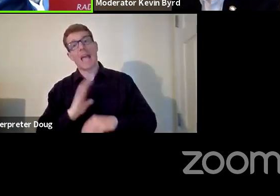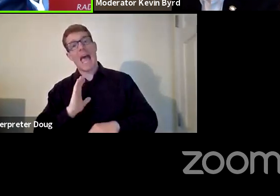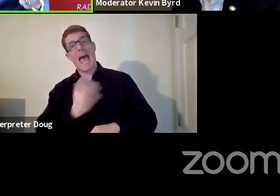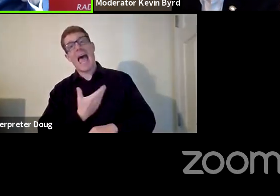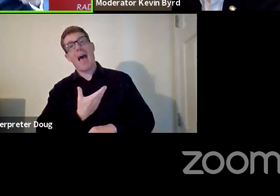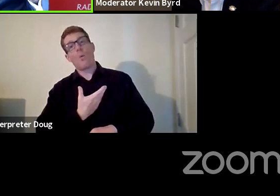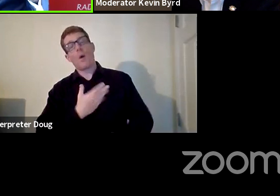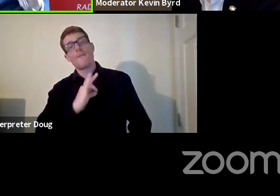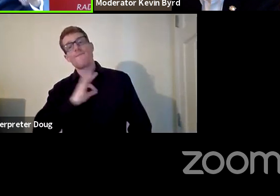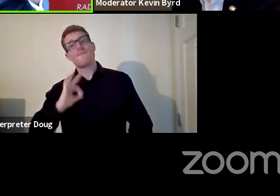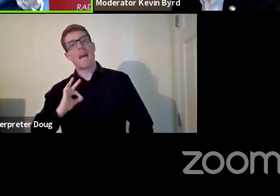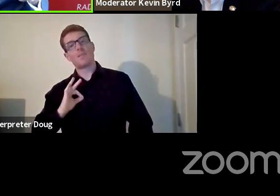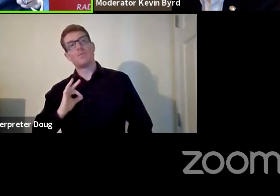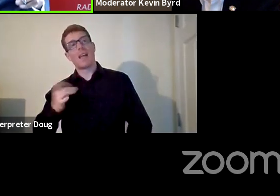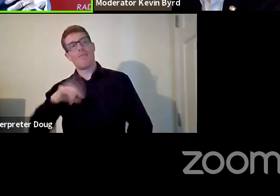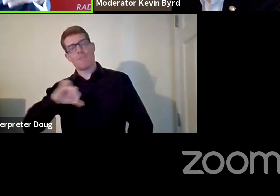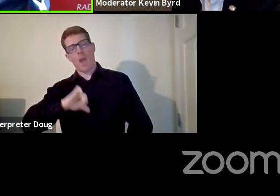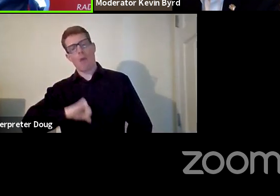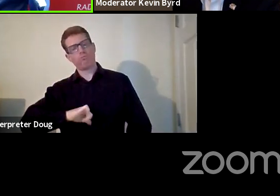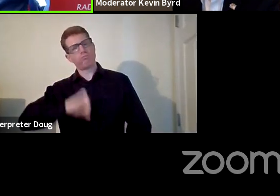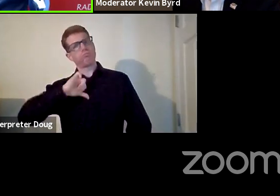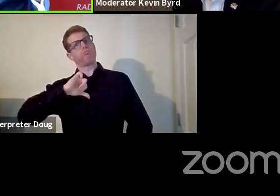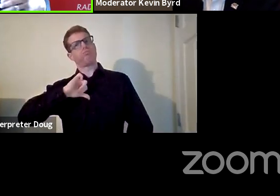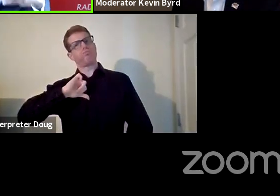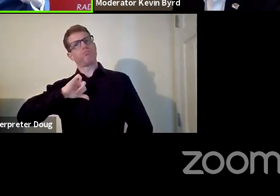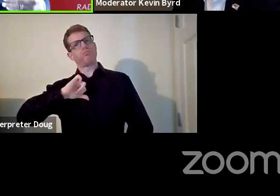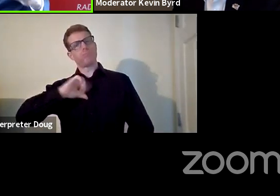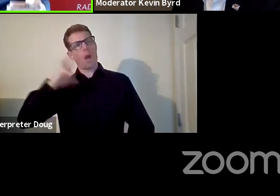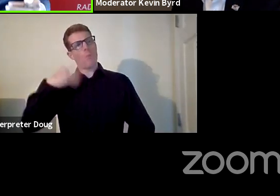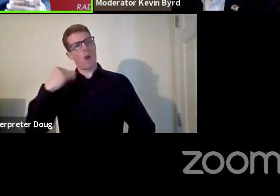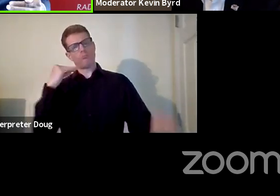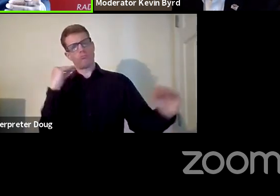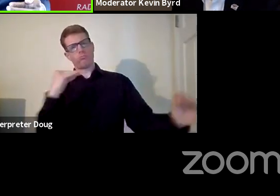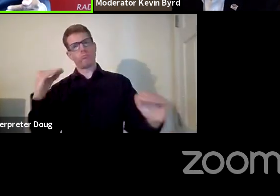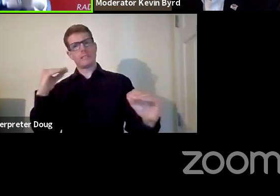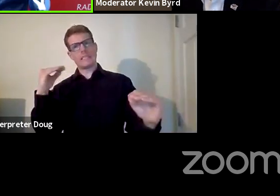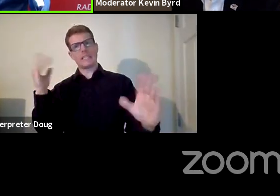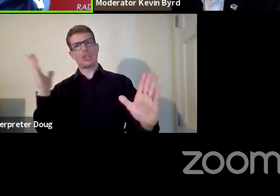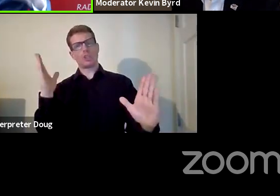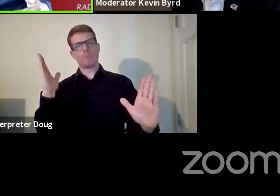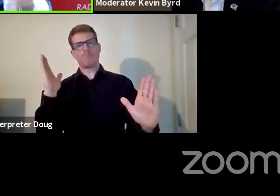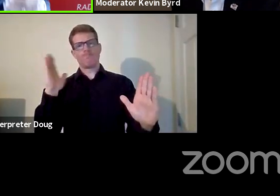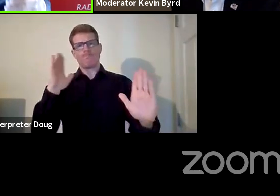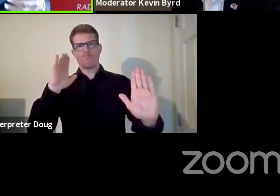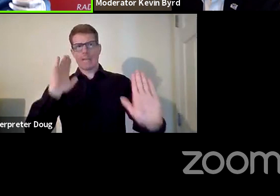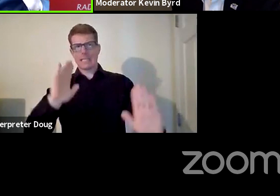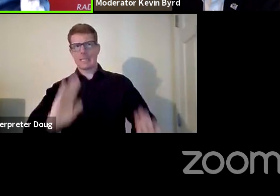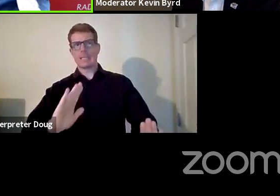they pride themselves in teaching excellence, but to pivot that quickly over a